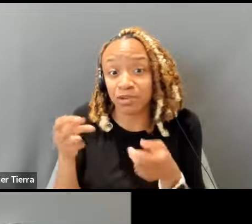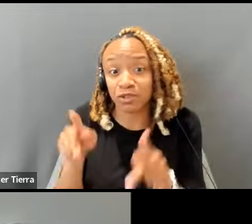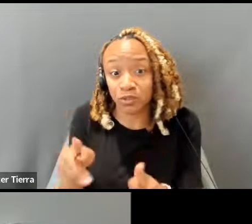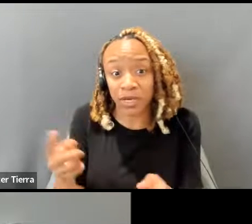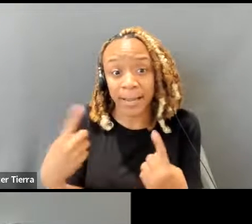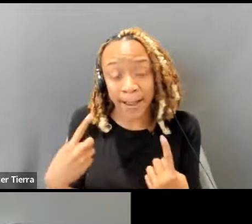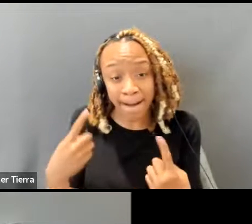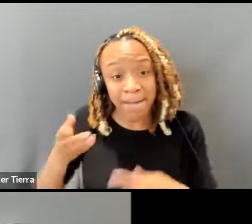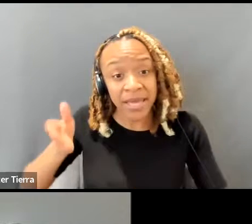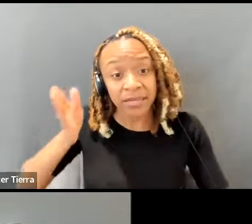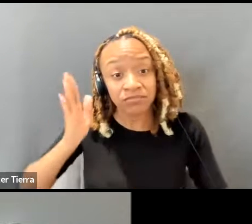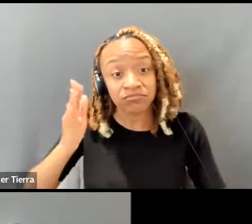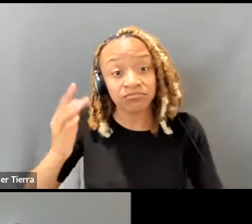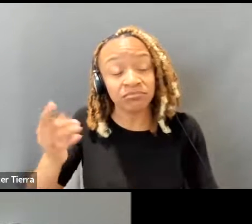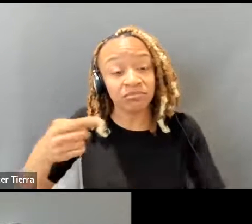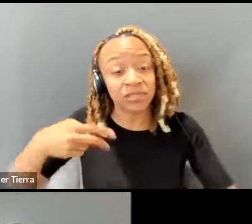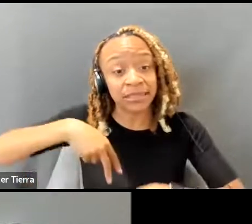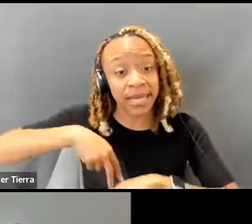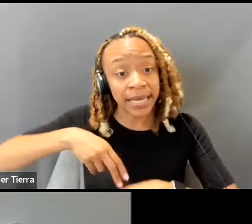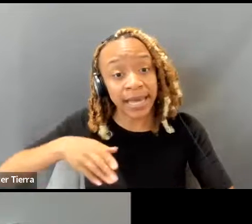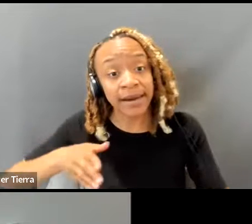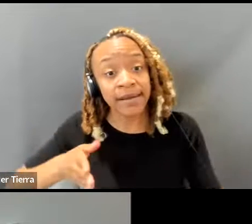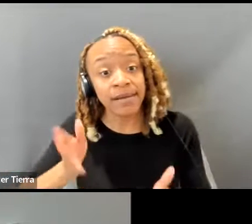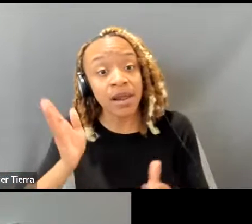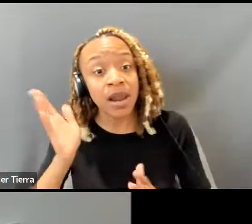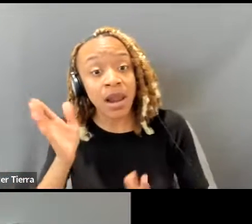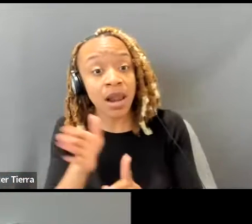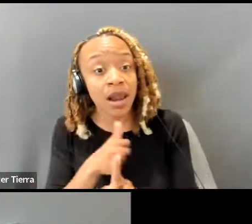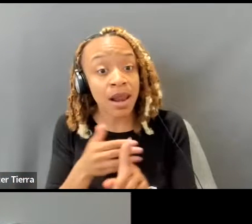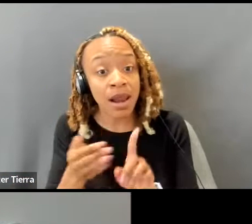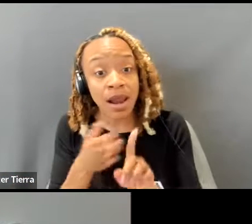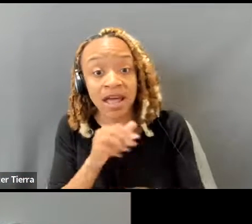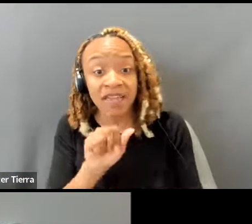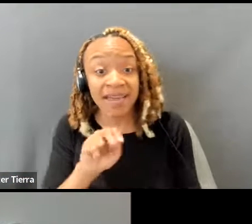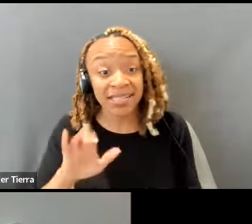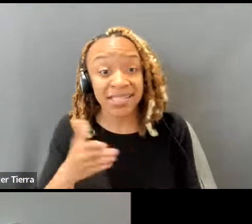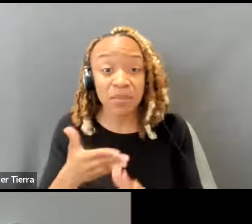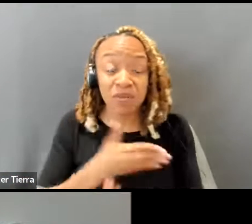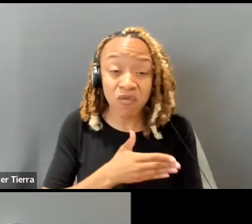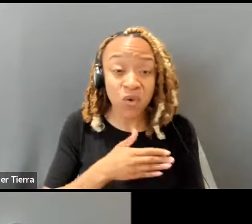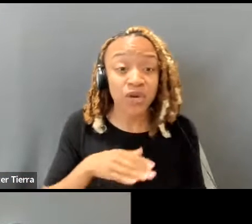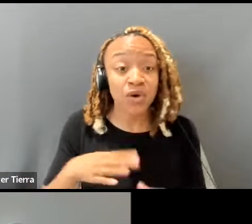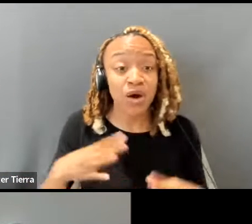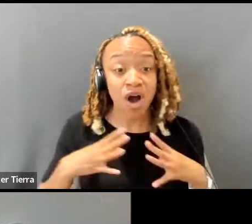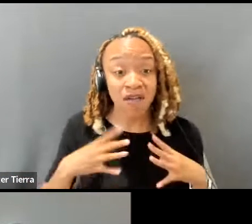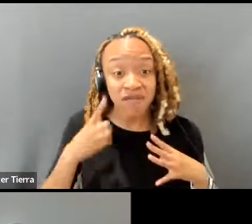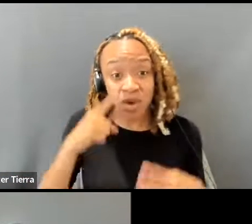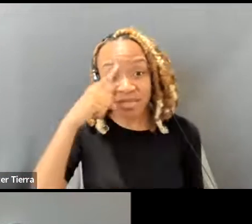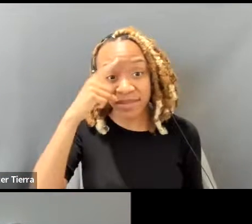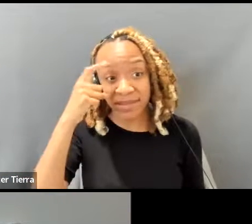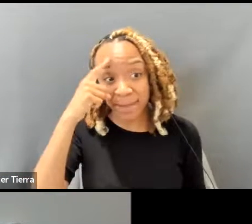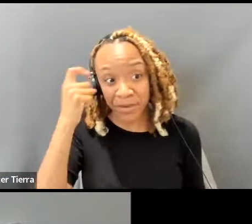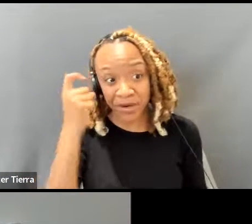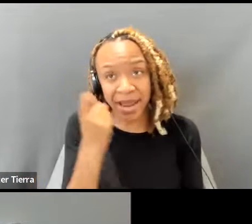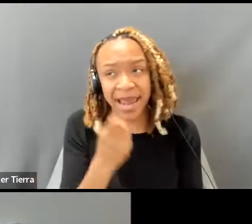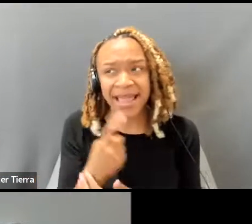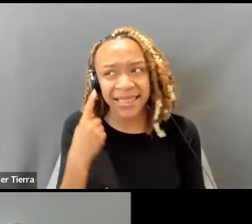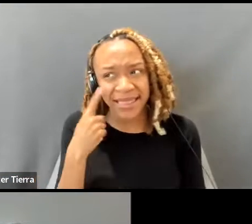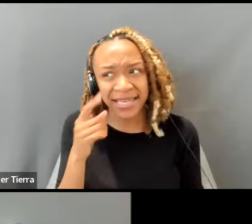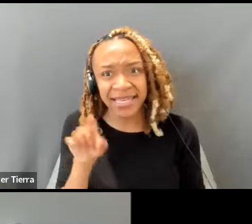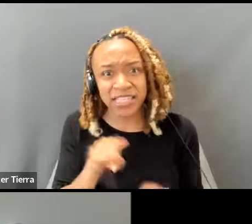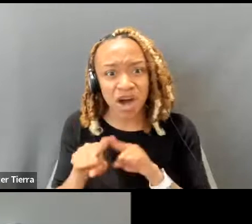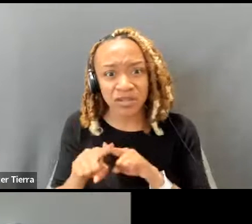ANC for a vote before you guys are off for the summer. And I think the BZA is always shut down for all of August as well. So that's